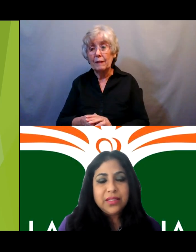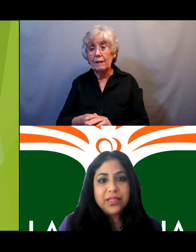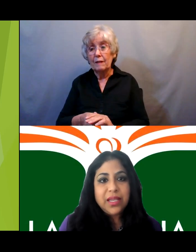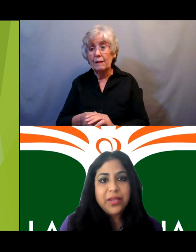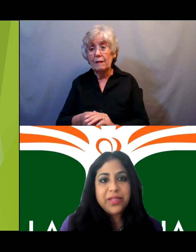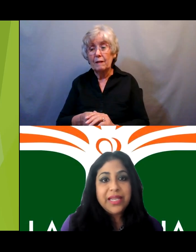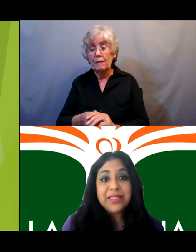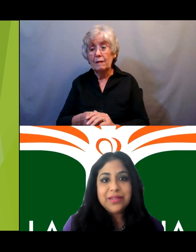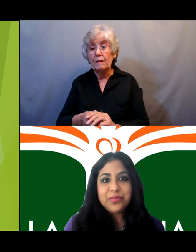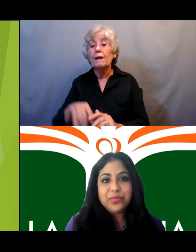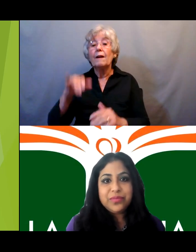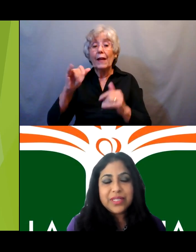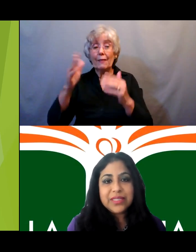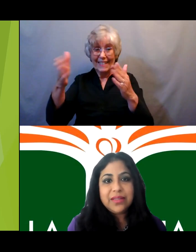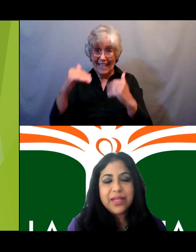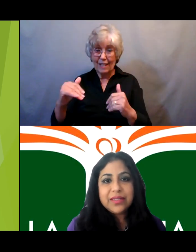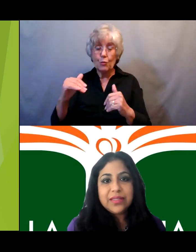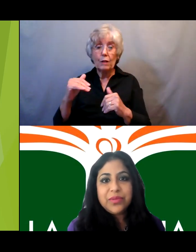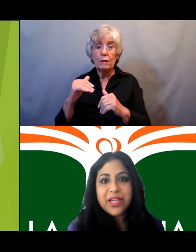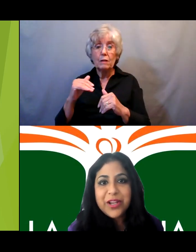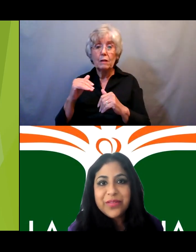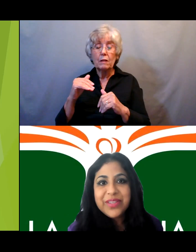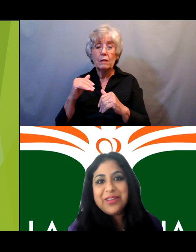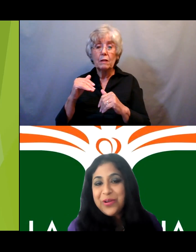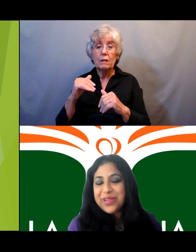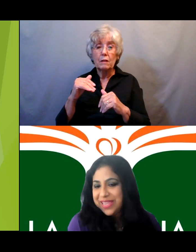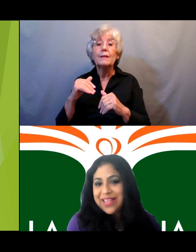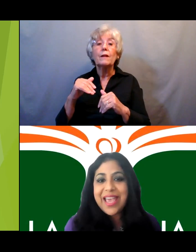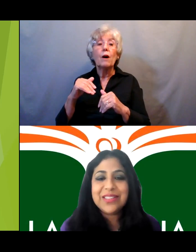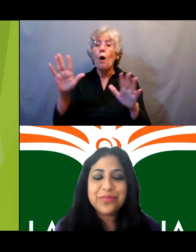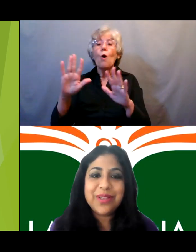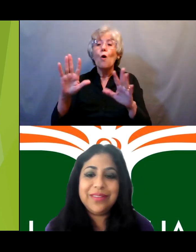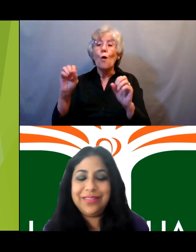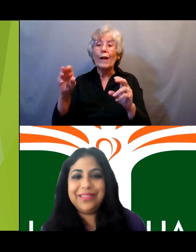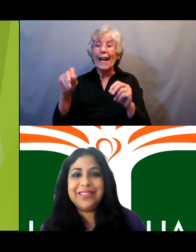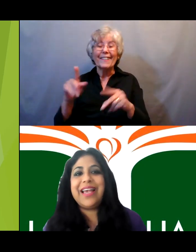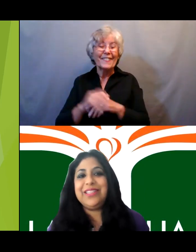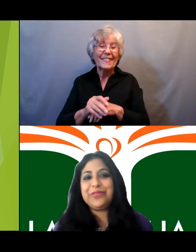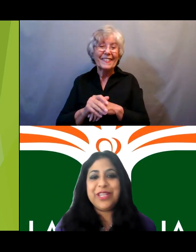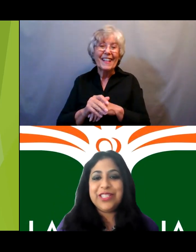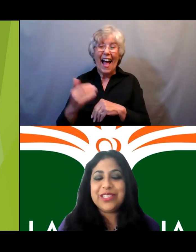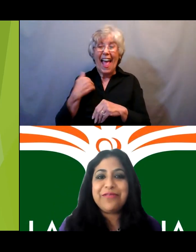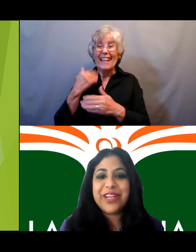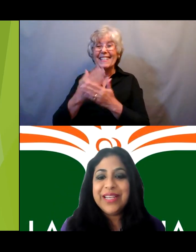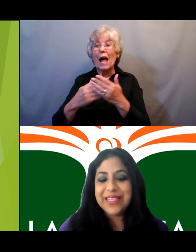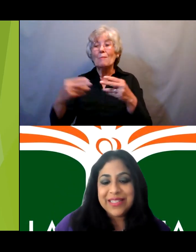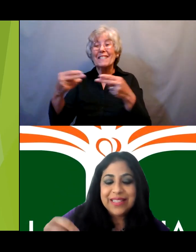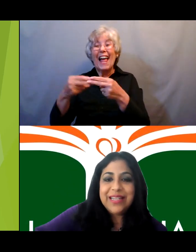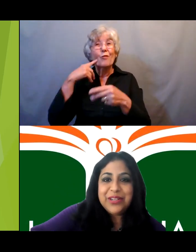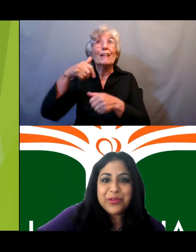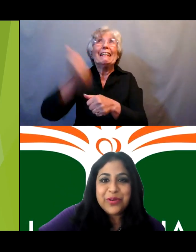that is the next. Let's see, the next. Yeah. Oh, okay. Yeah, I had some slides for each and